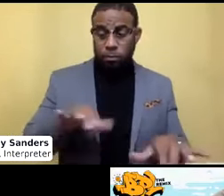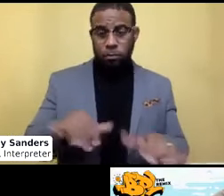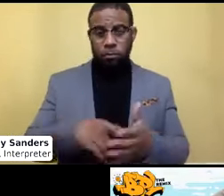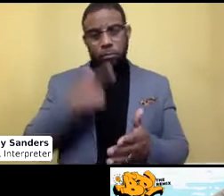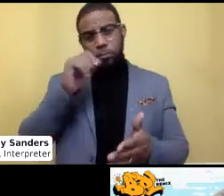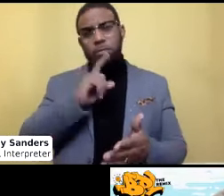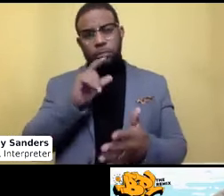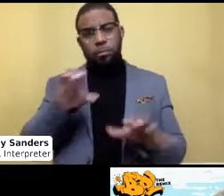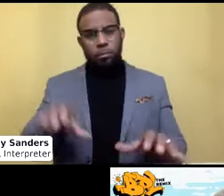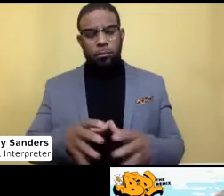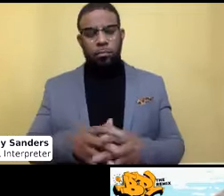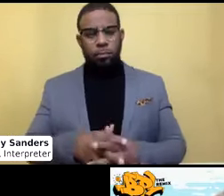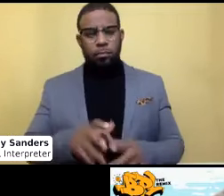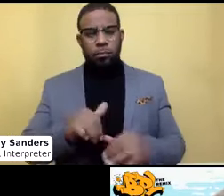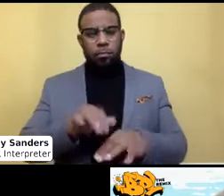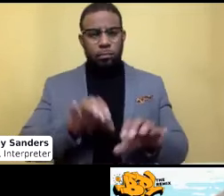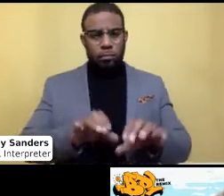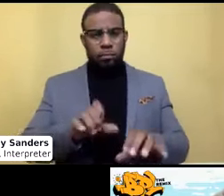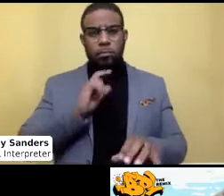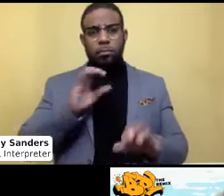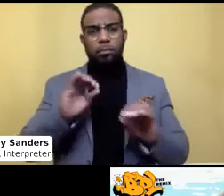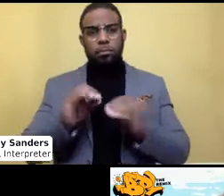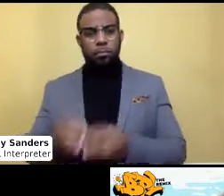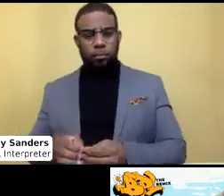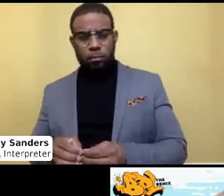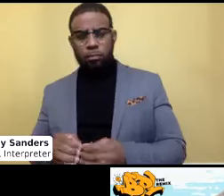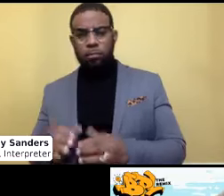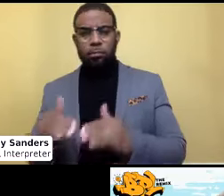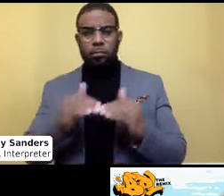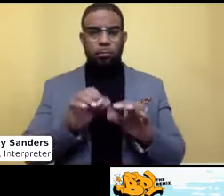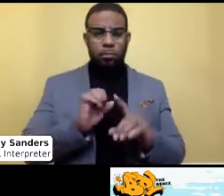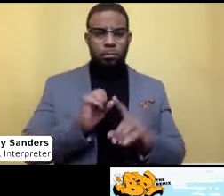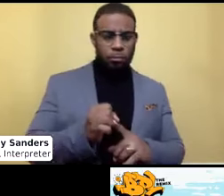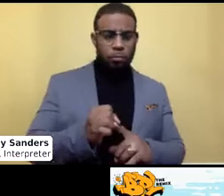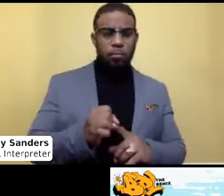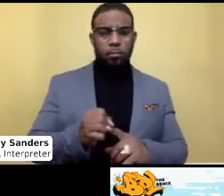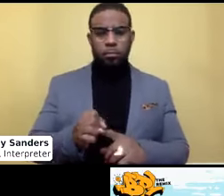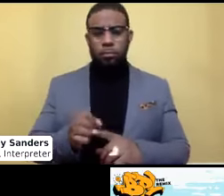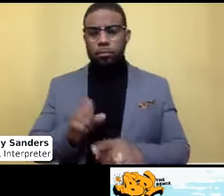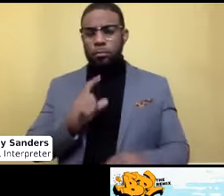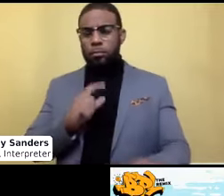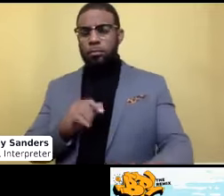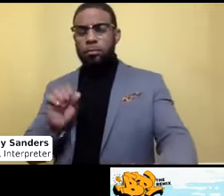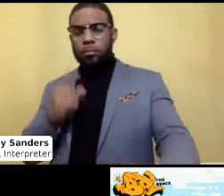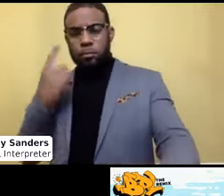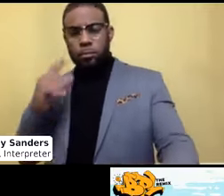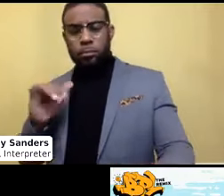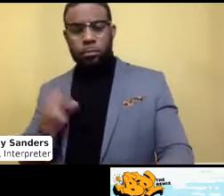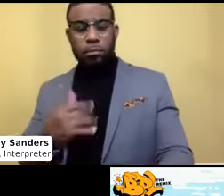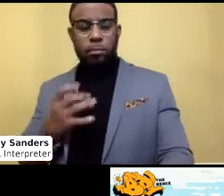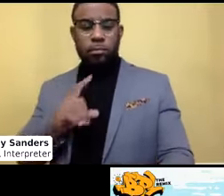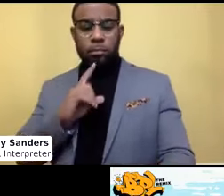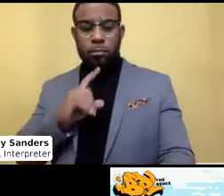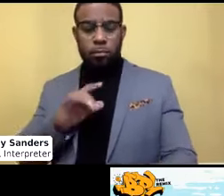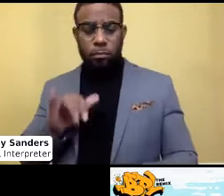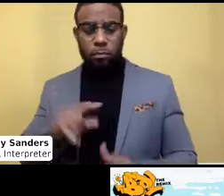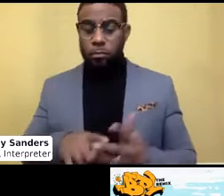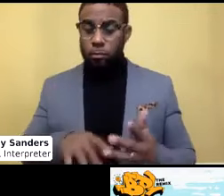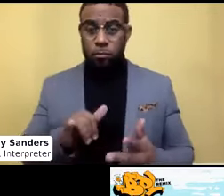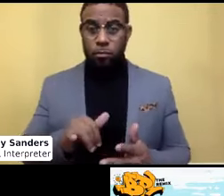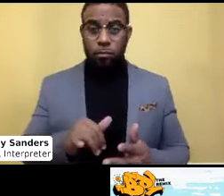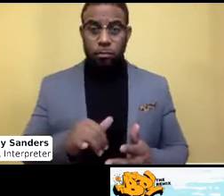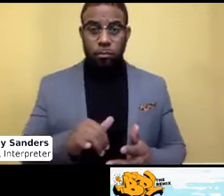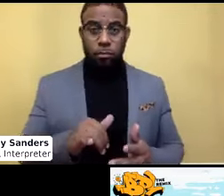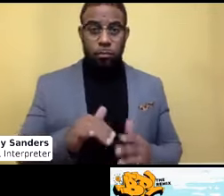there are activists in the Congo, and there are organizations, civil society, as we will, that are working for these. And we want to make sure, though, that